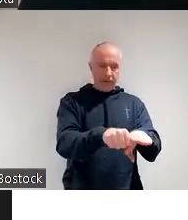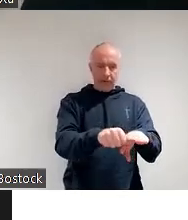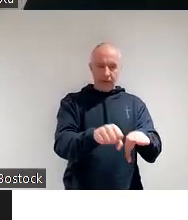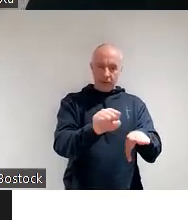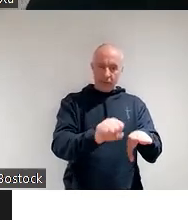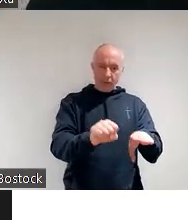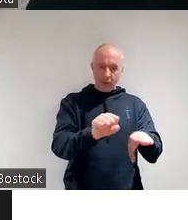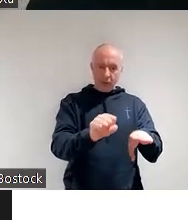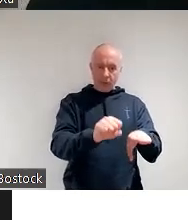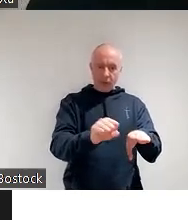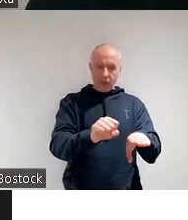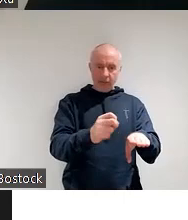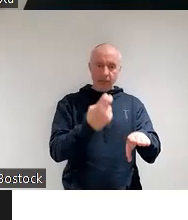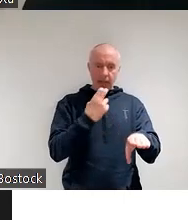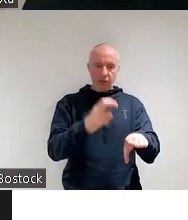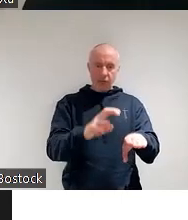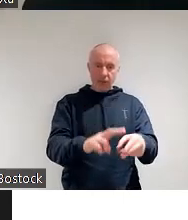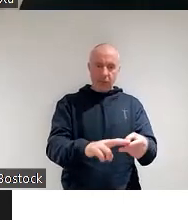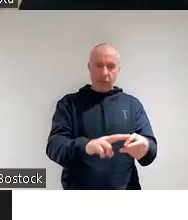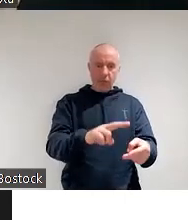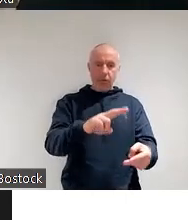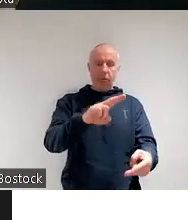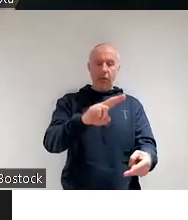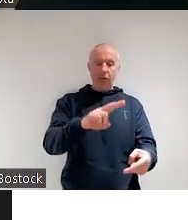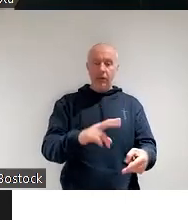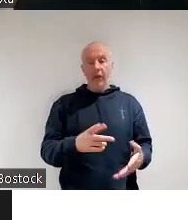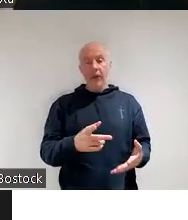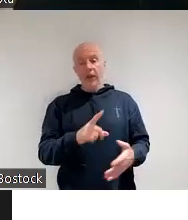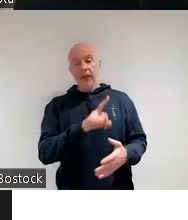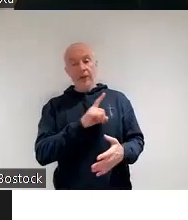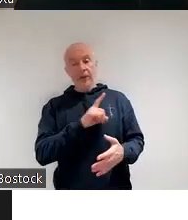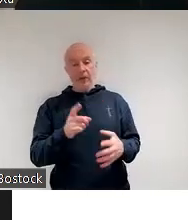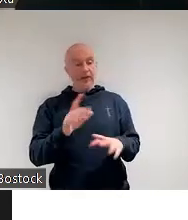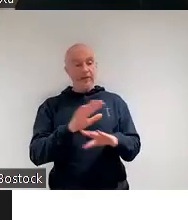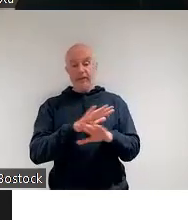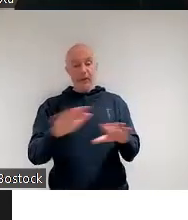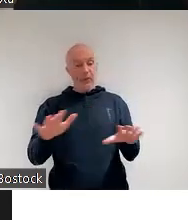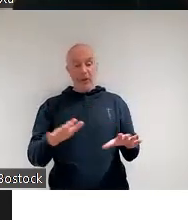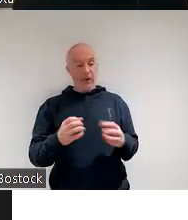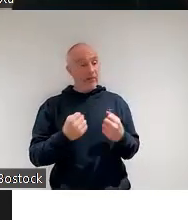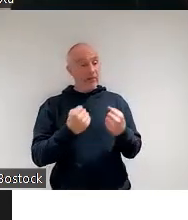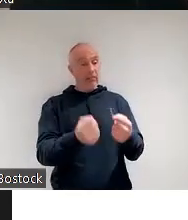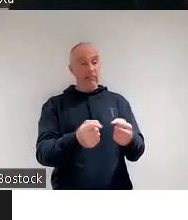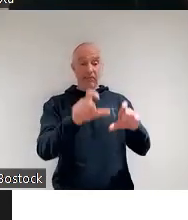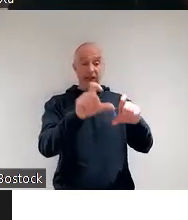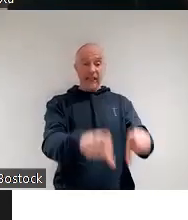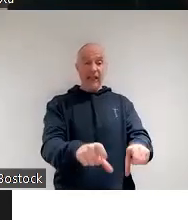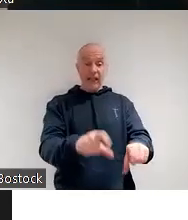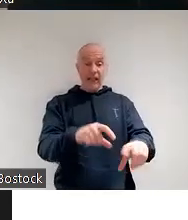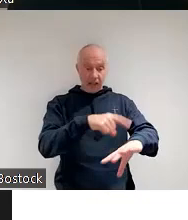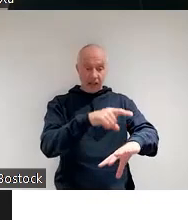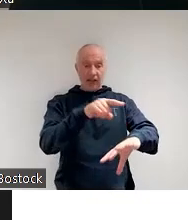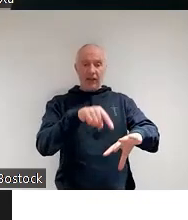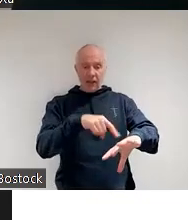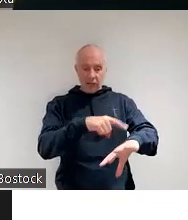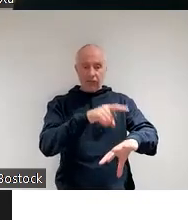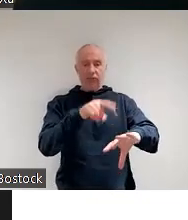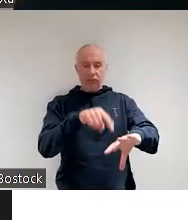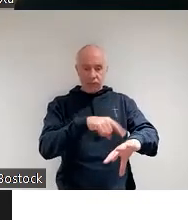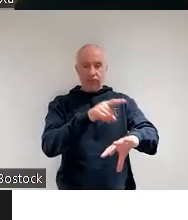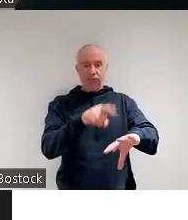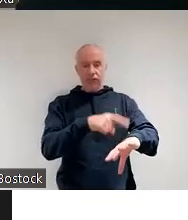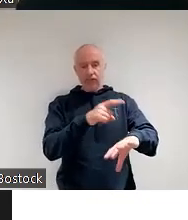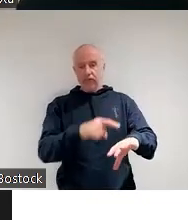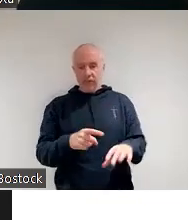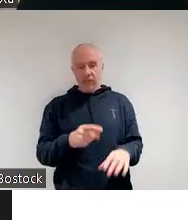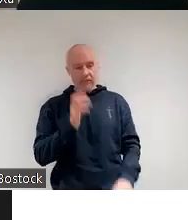petrol stations. So this is why you're not going to stay there. You're not going to stand just next to your vehicle and wait